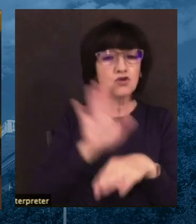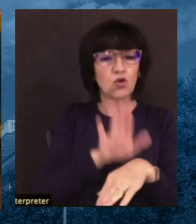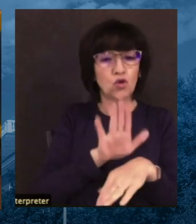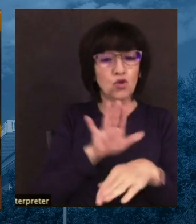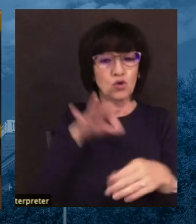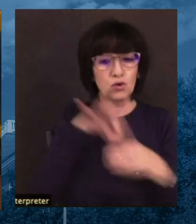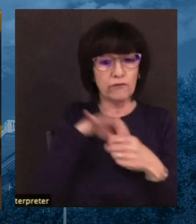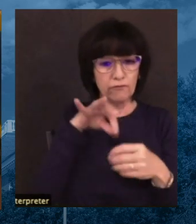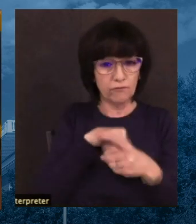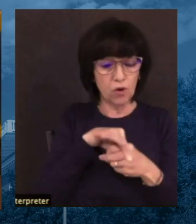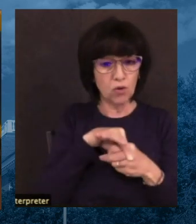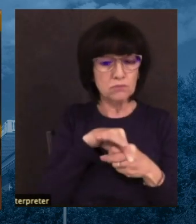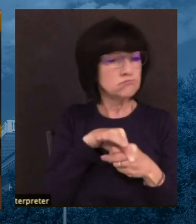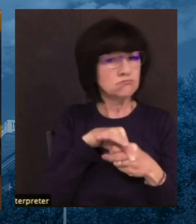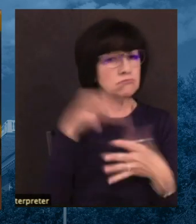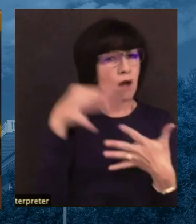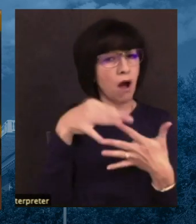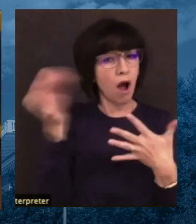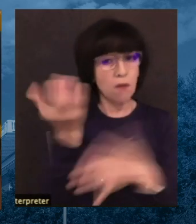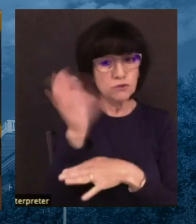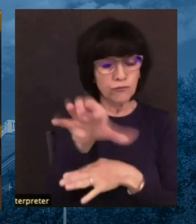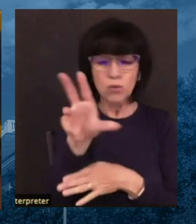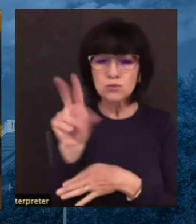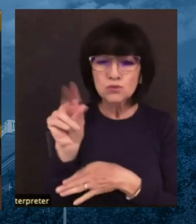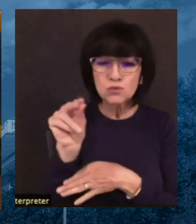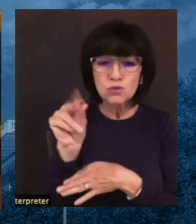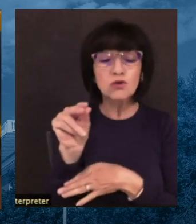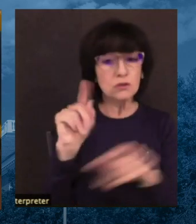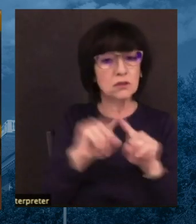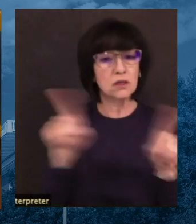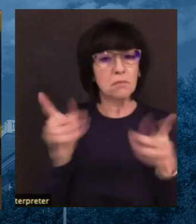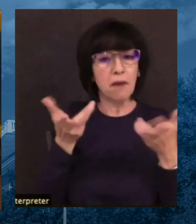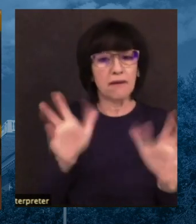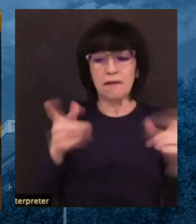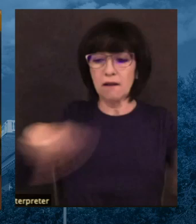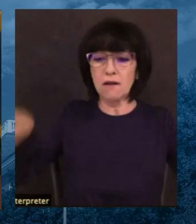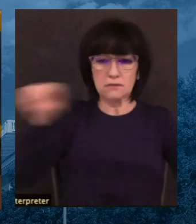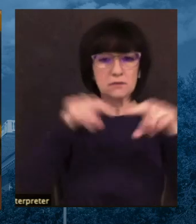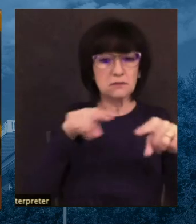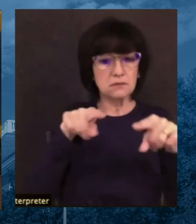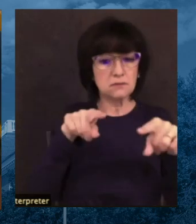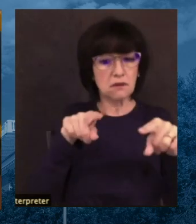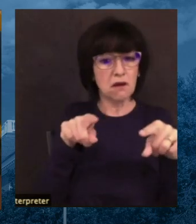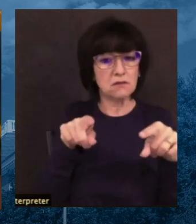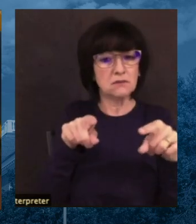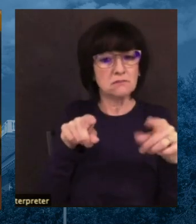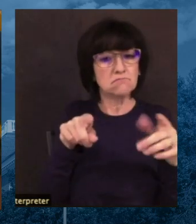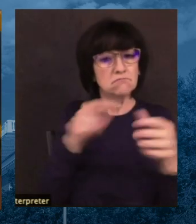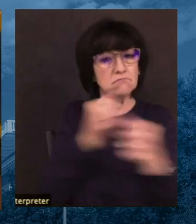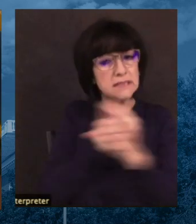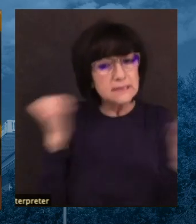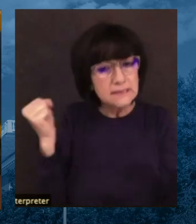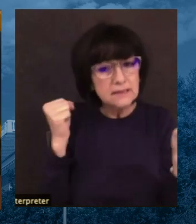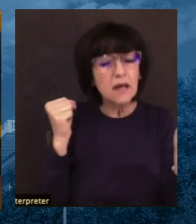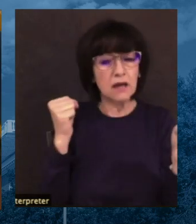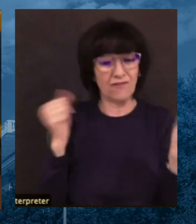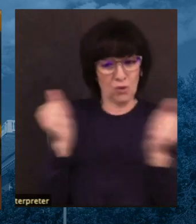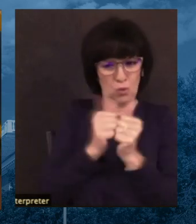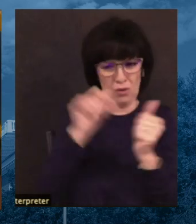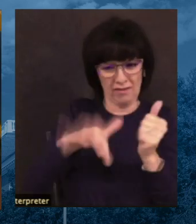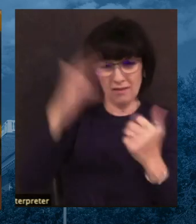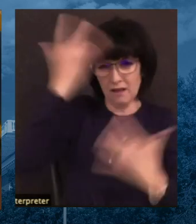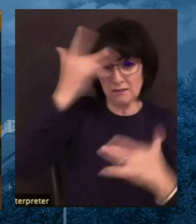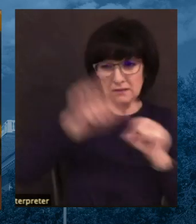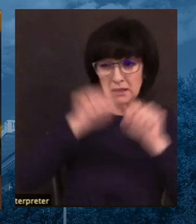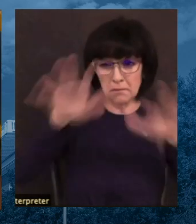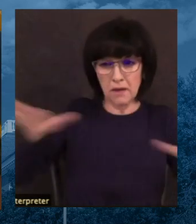it's just an opportunity for us to say, let's make sure that everybody's safe in the upcoming election with this pandemic that's going on.